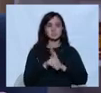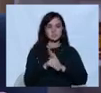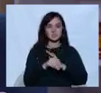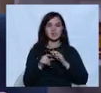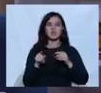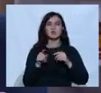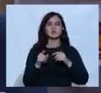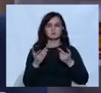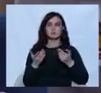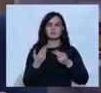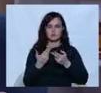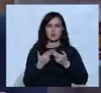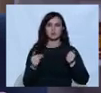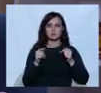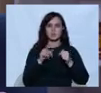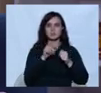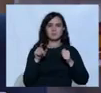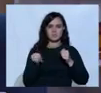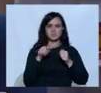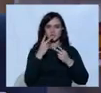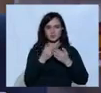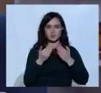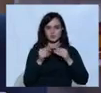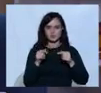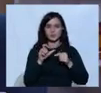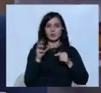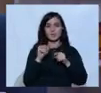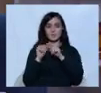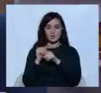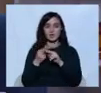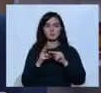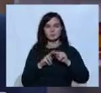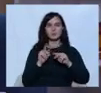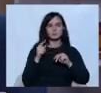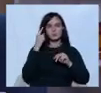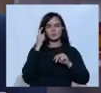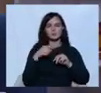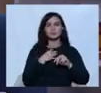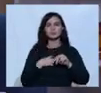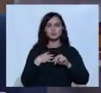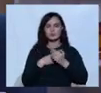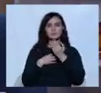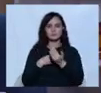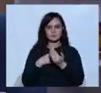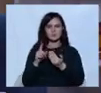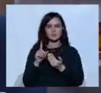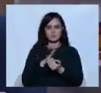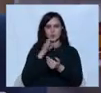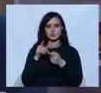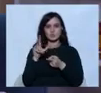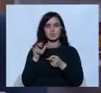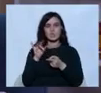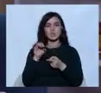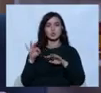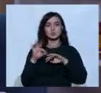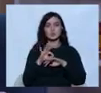having these two different locations in the play causes excitement and tensions throughout as they travel back and